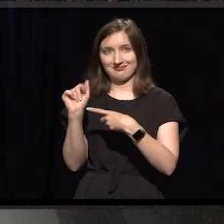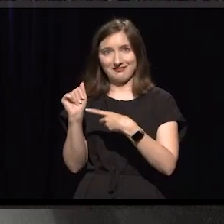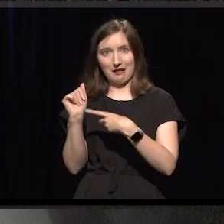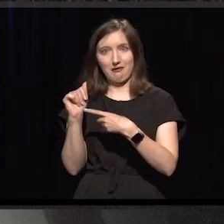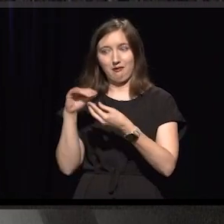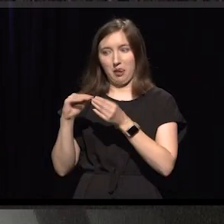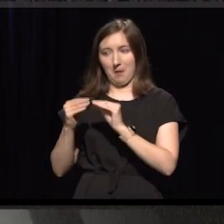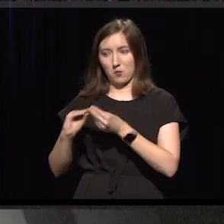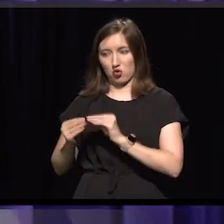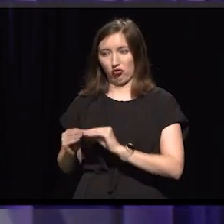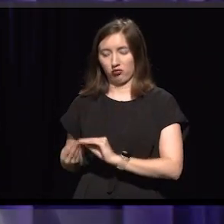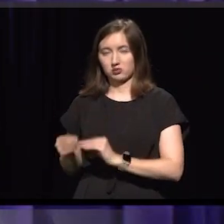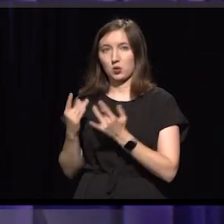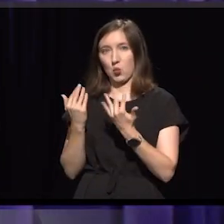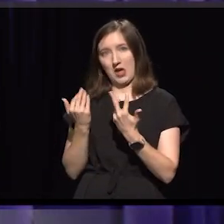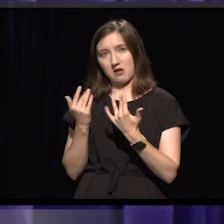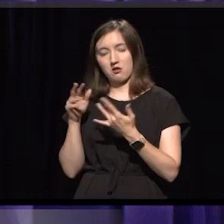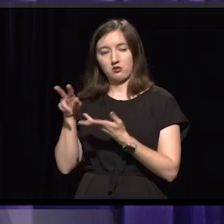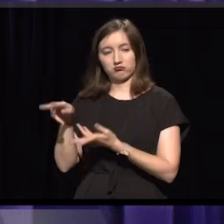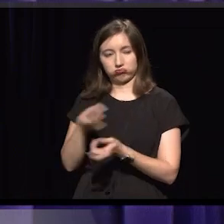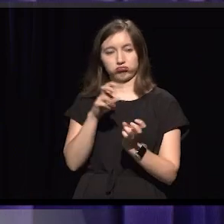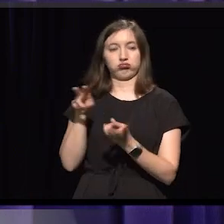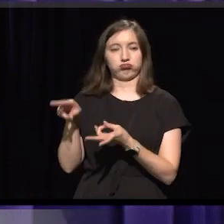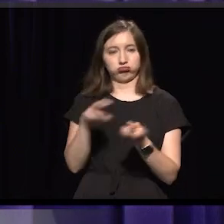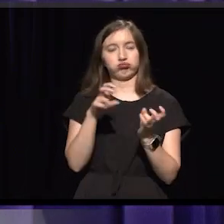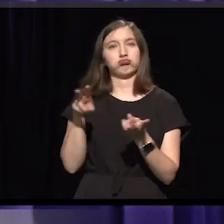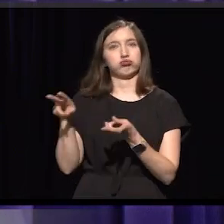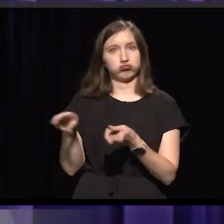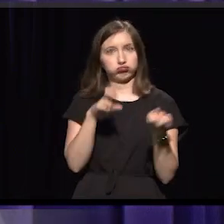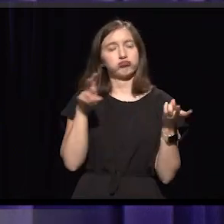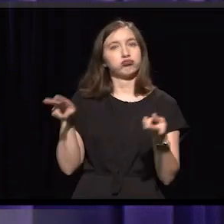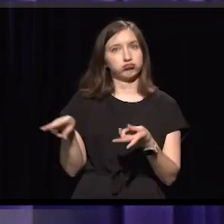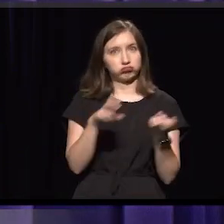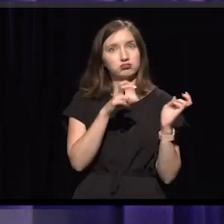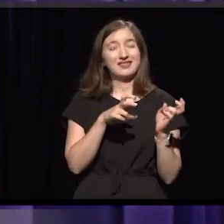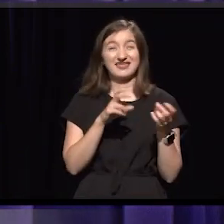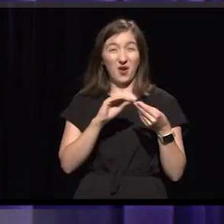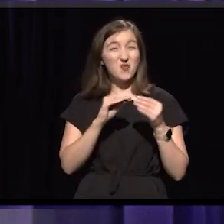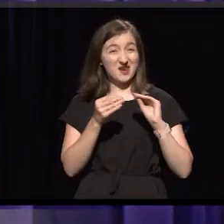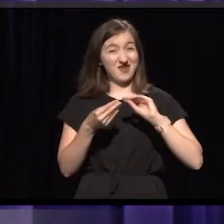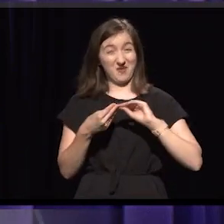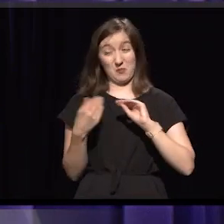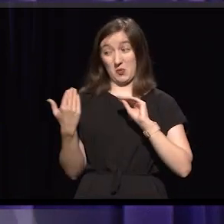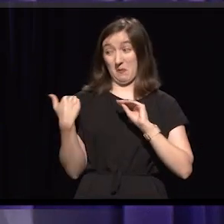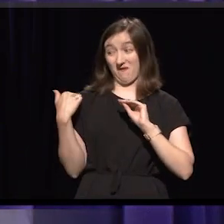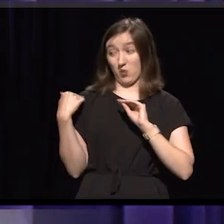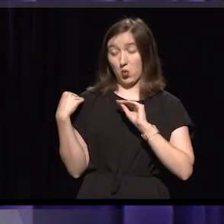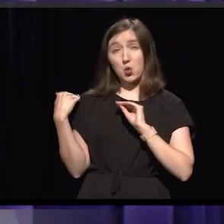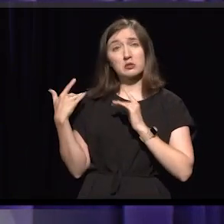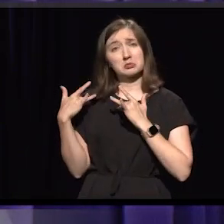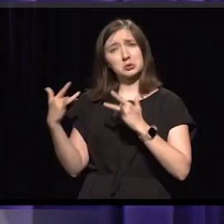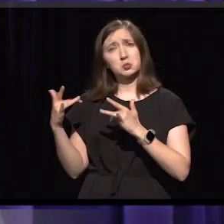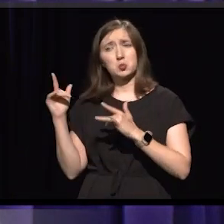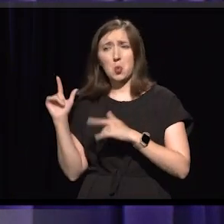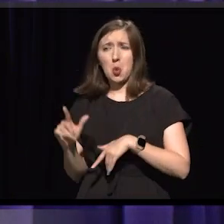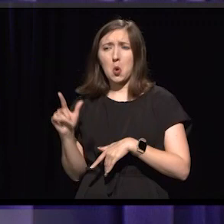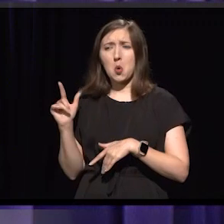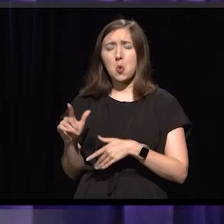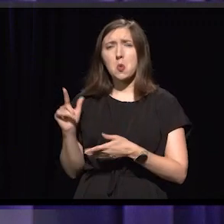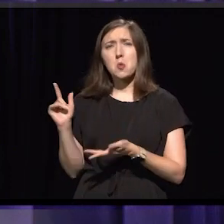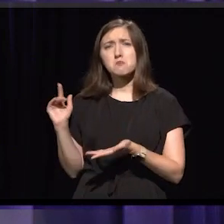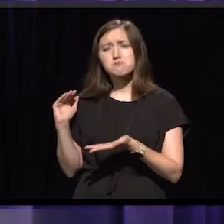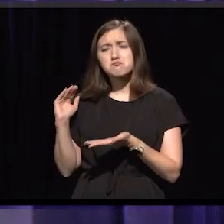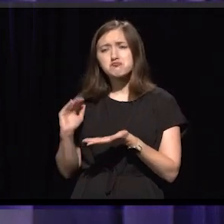has been in these numbers that you've seen fluctuating a bit more than they usually do, or numbers that were lower than they have